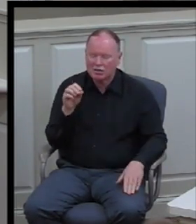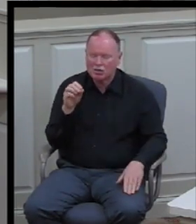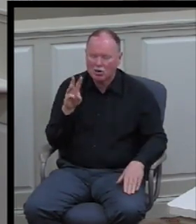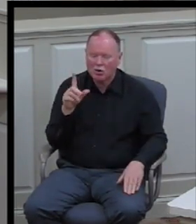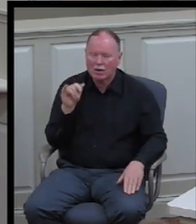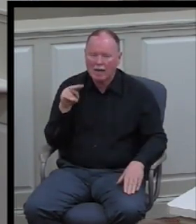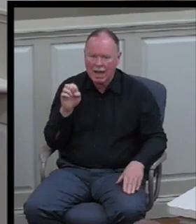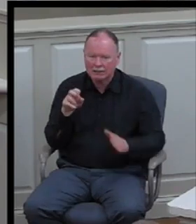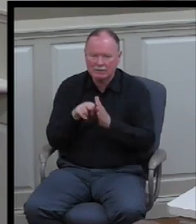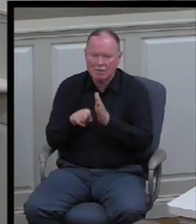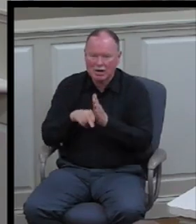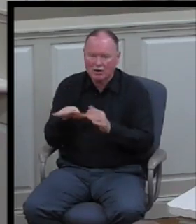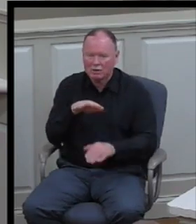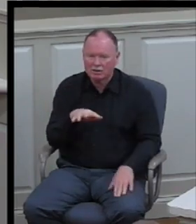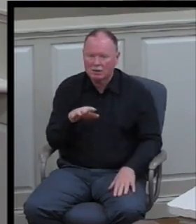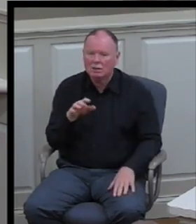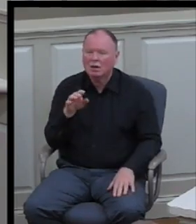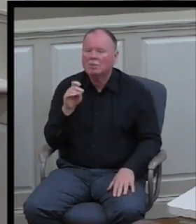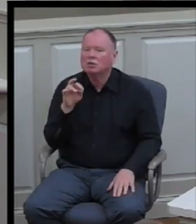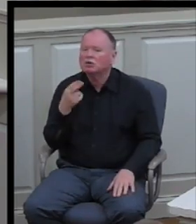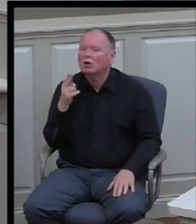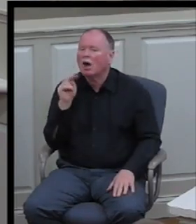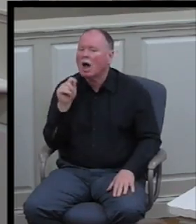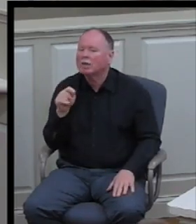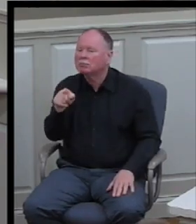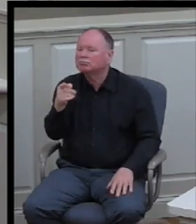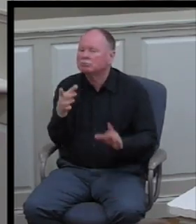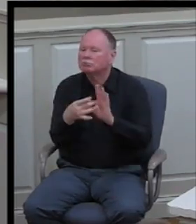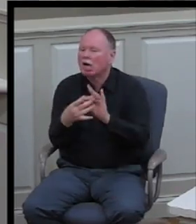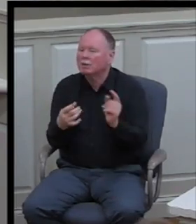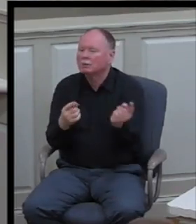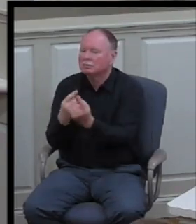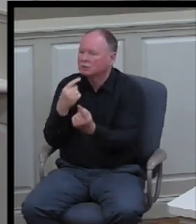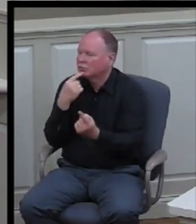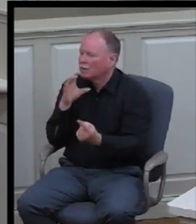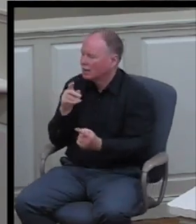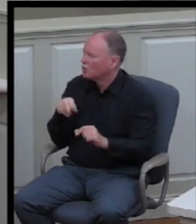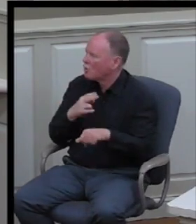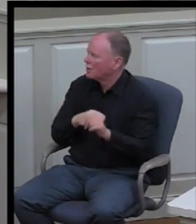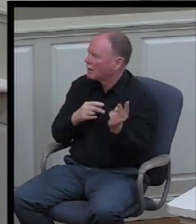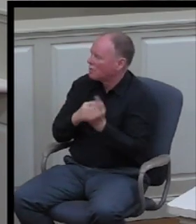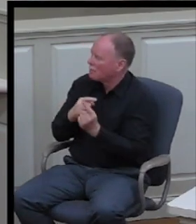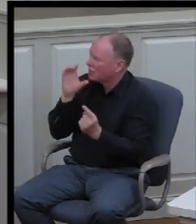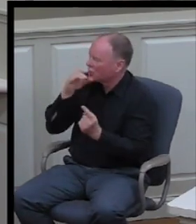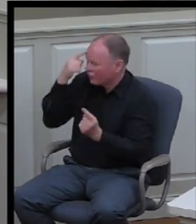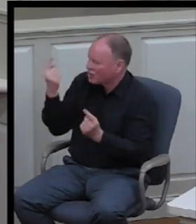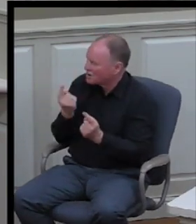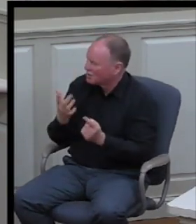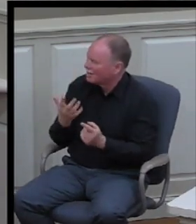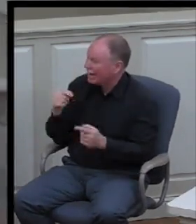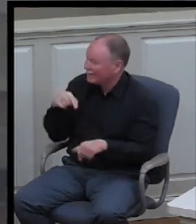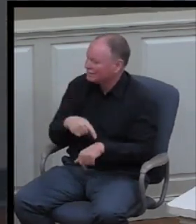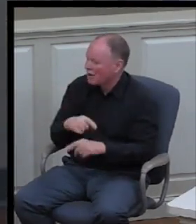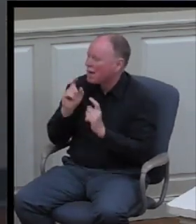Mr. Hahn? Yes, sir. Floor is yours. Usually when I come, I'm looking for something. But this